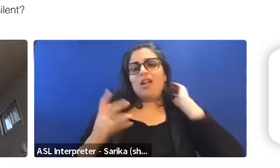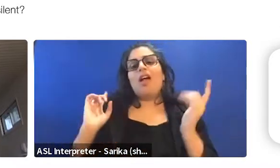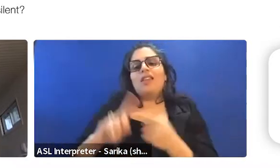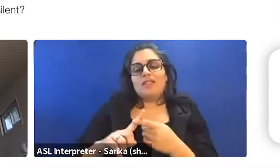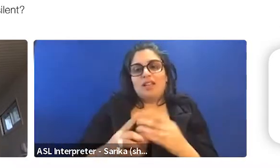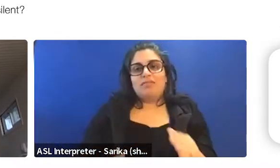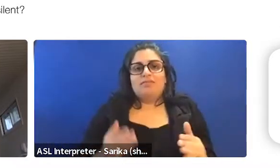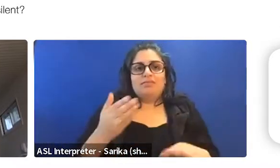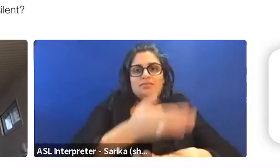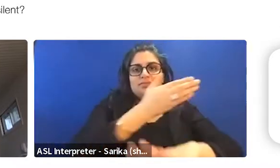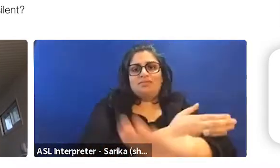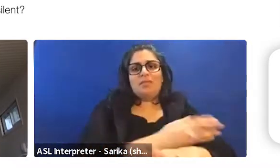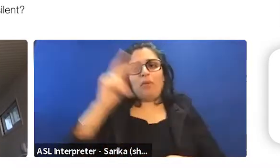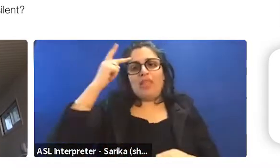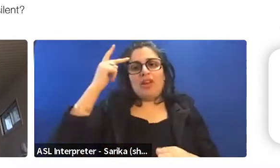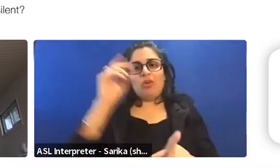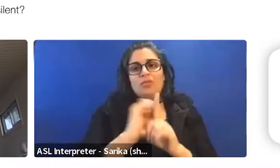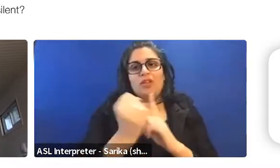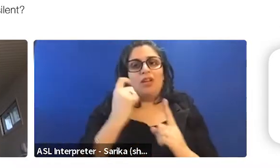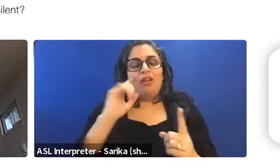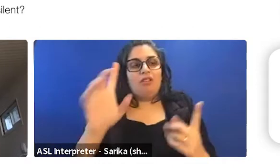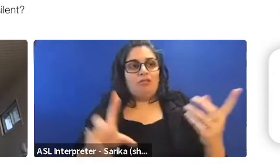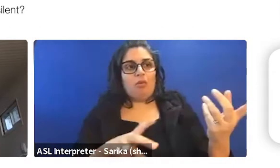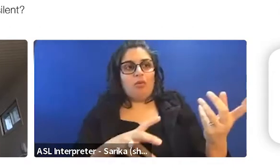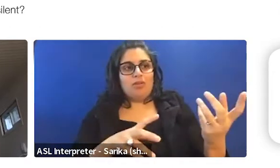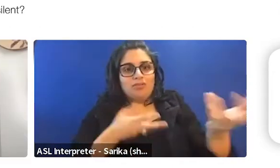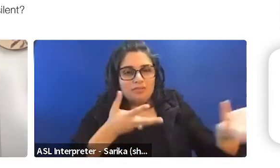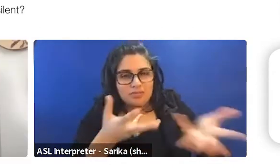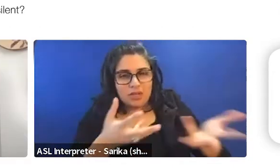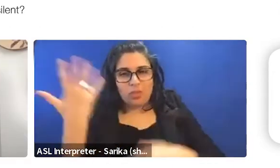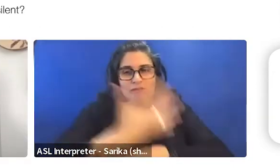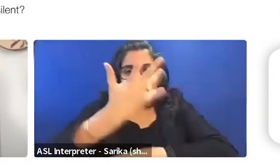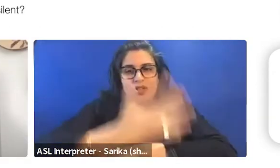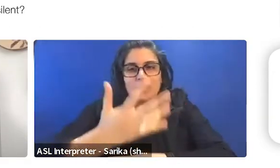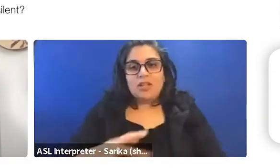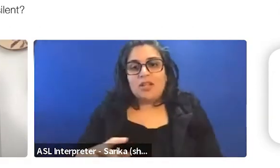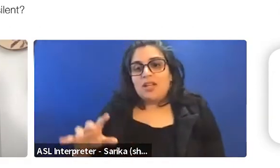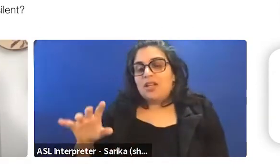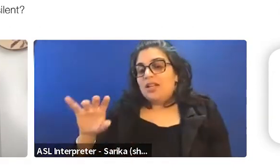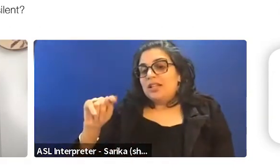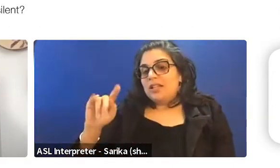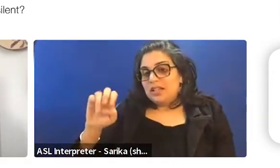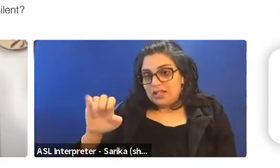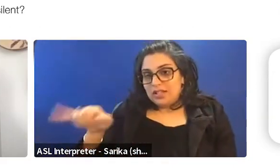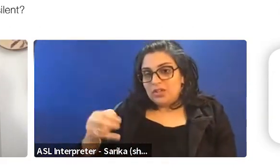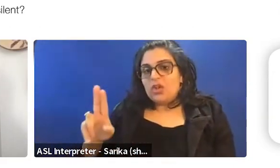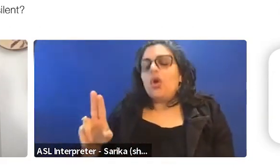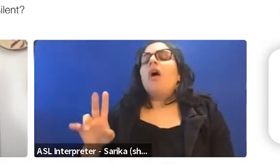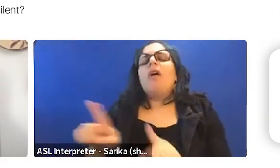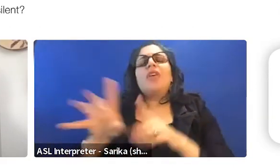political conditions in Brazil to tackle deforestation. I would also just add that in countries like the US, which is a